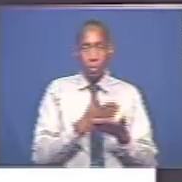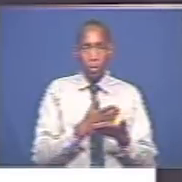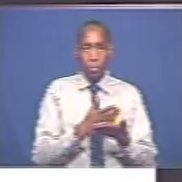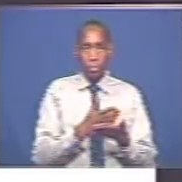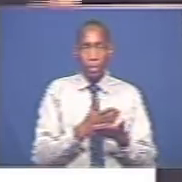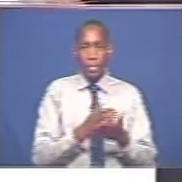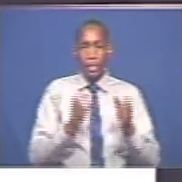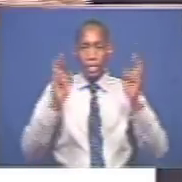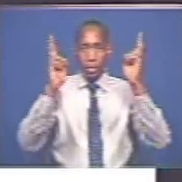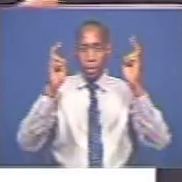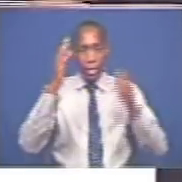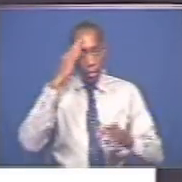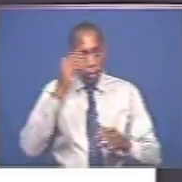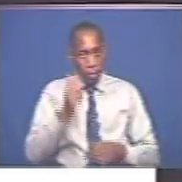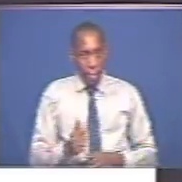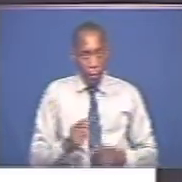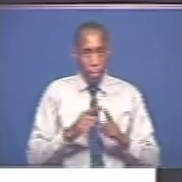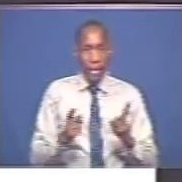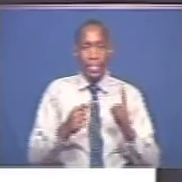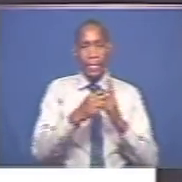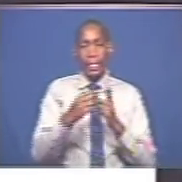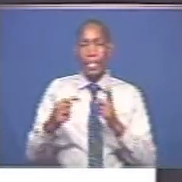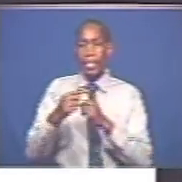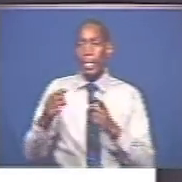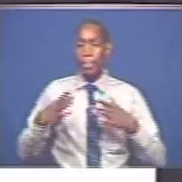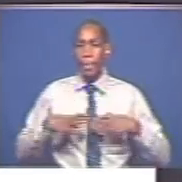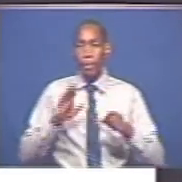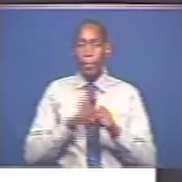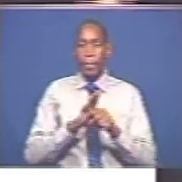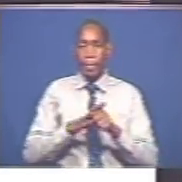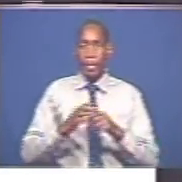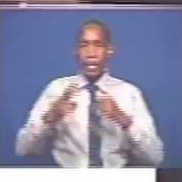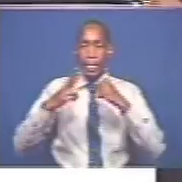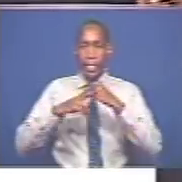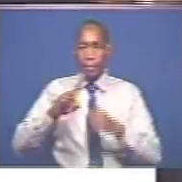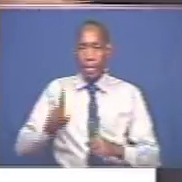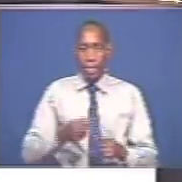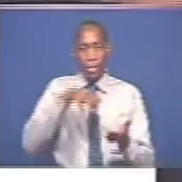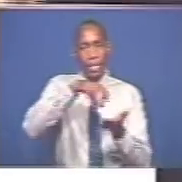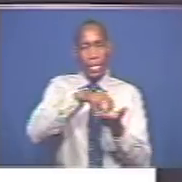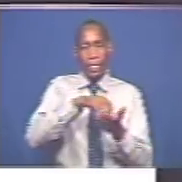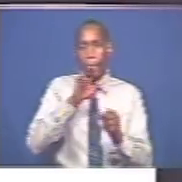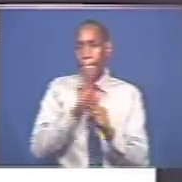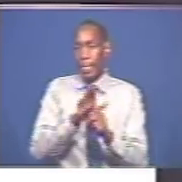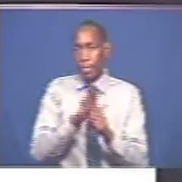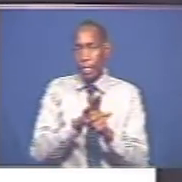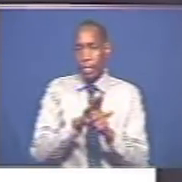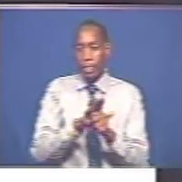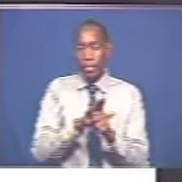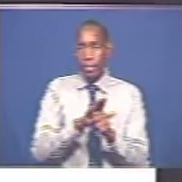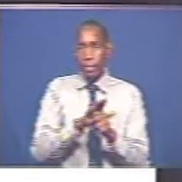well-known subject, but it's taking one too many lives. 7,000 suicide cases annually is too much, particularly when it's associated to